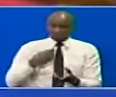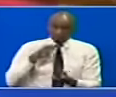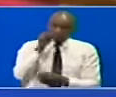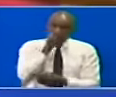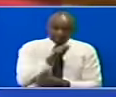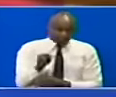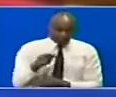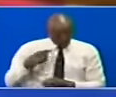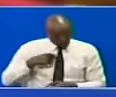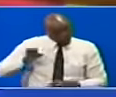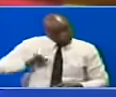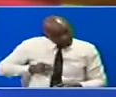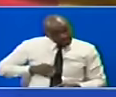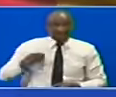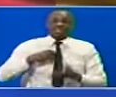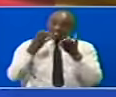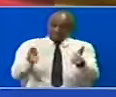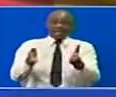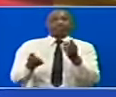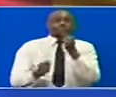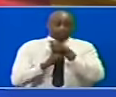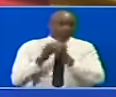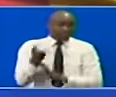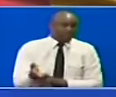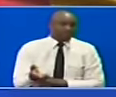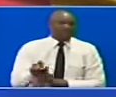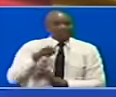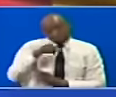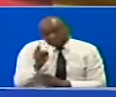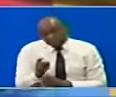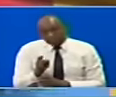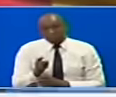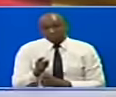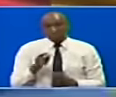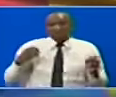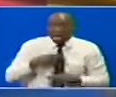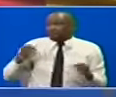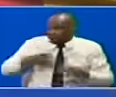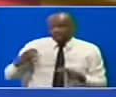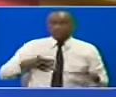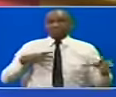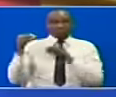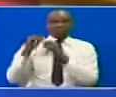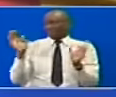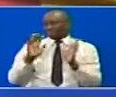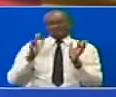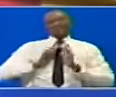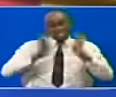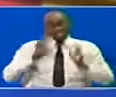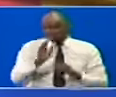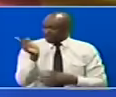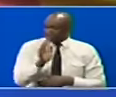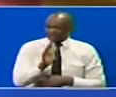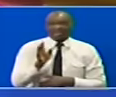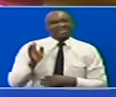therefore, for women, I will be there for them. So they should not be so scared that I'm leaving them. I'm not abandoning you